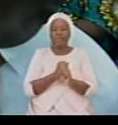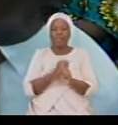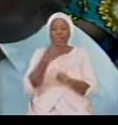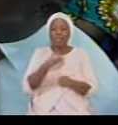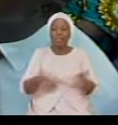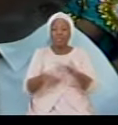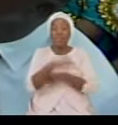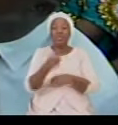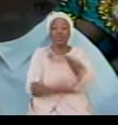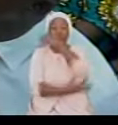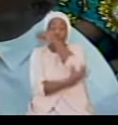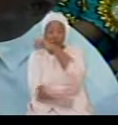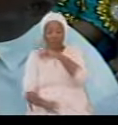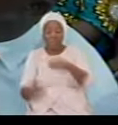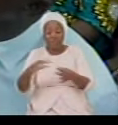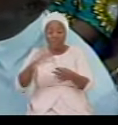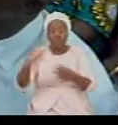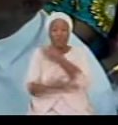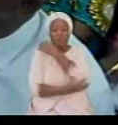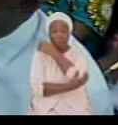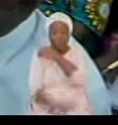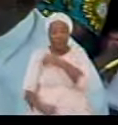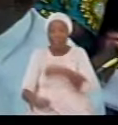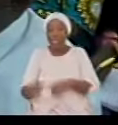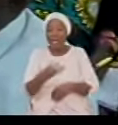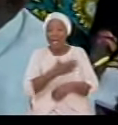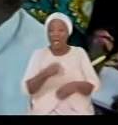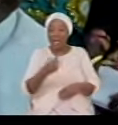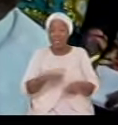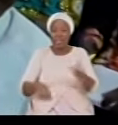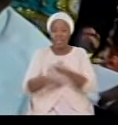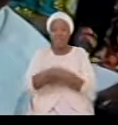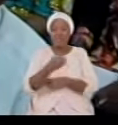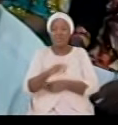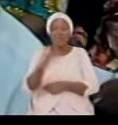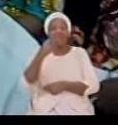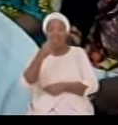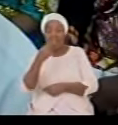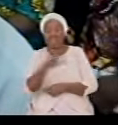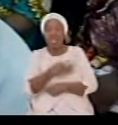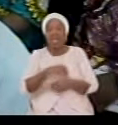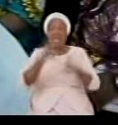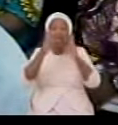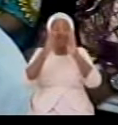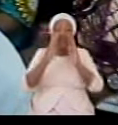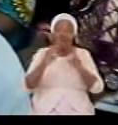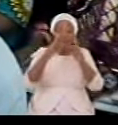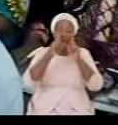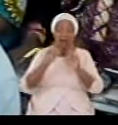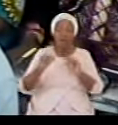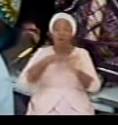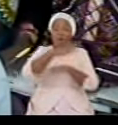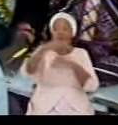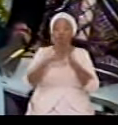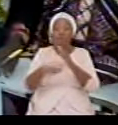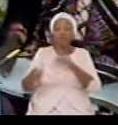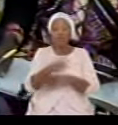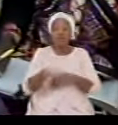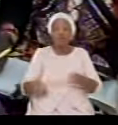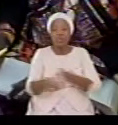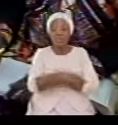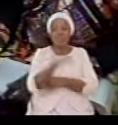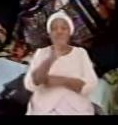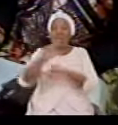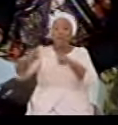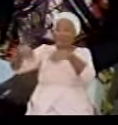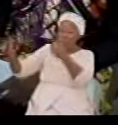of poverty, spiritual poverty, and the days of regret and crying, all those days are